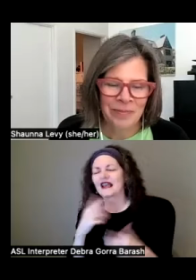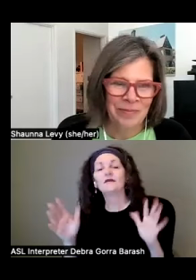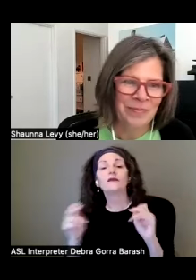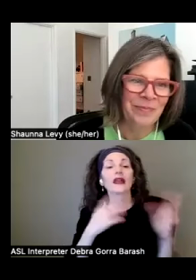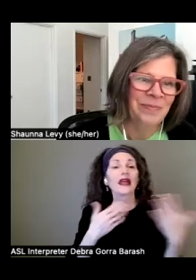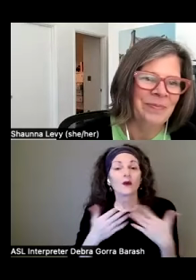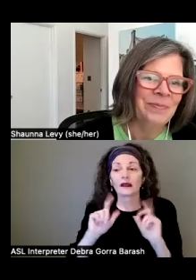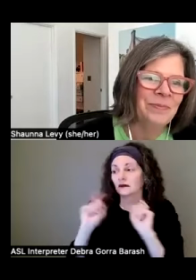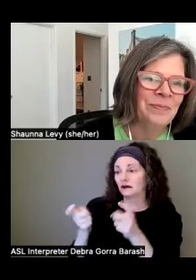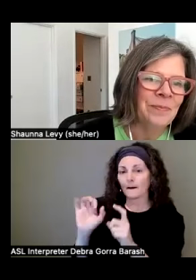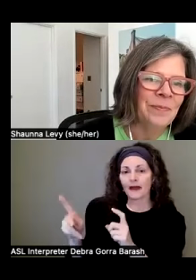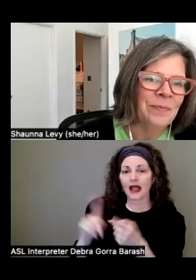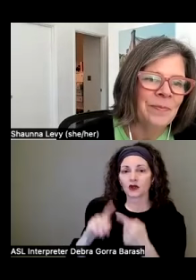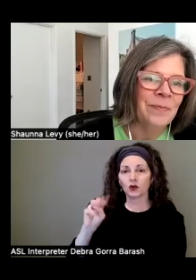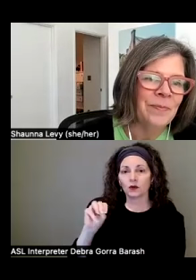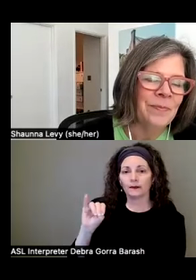much.